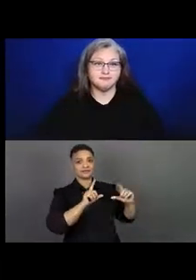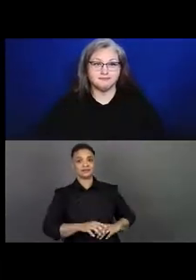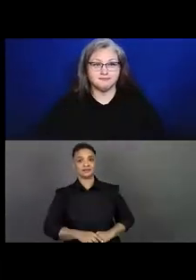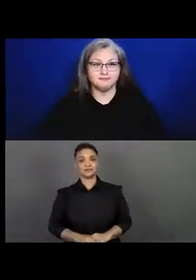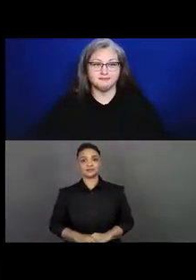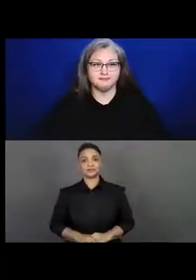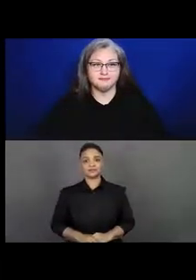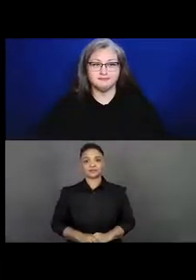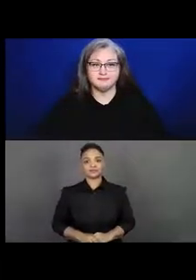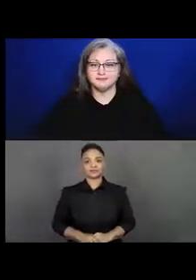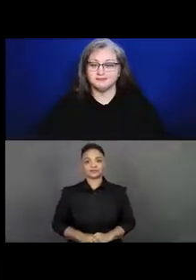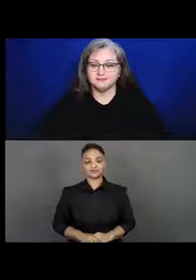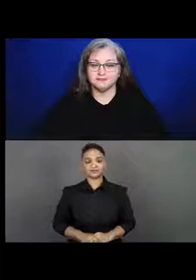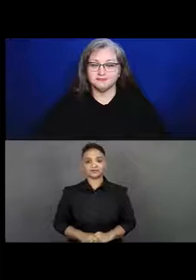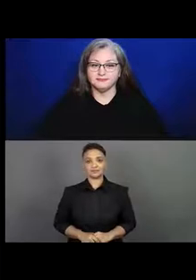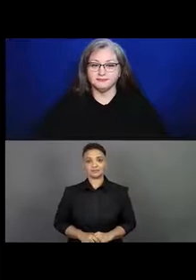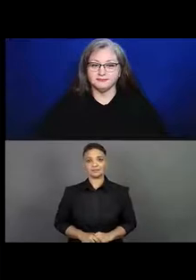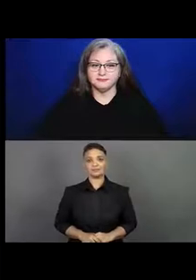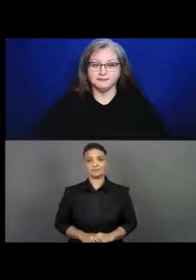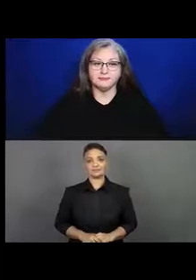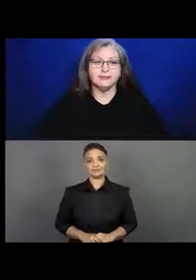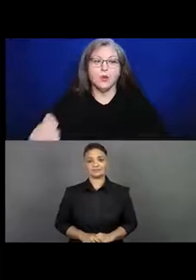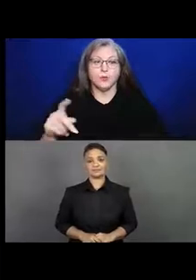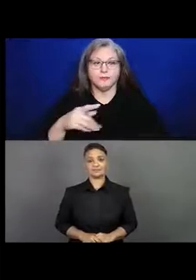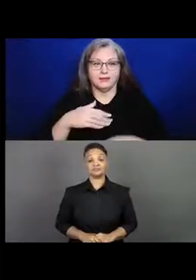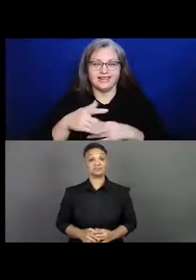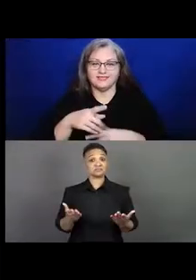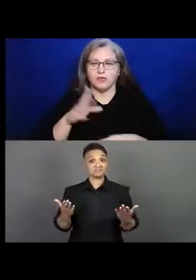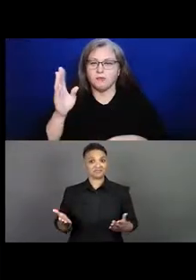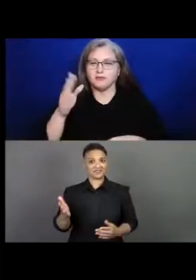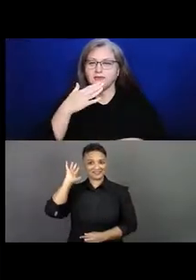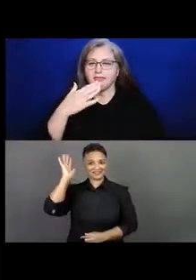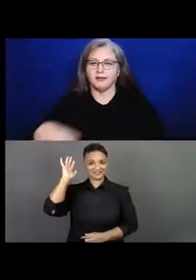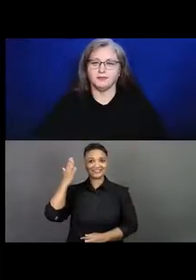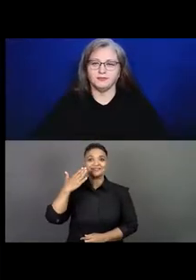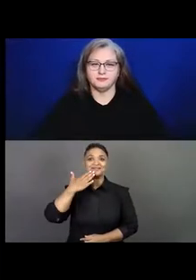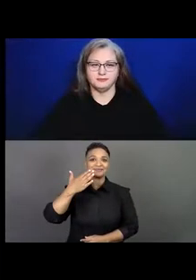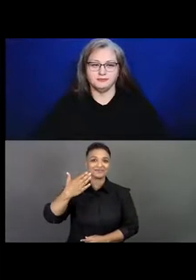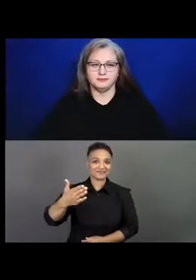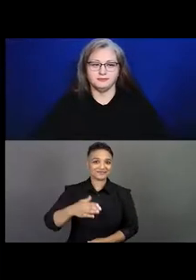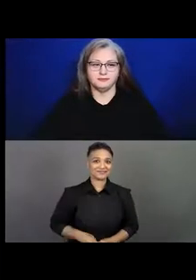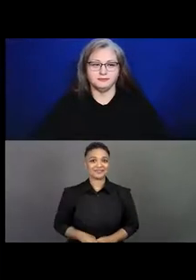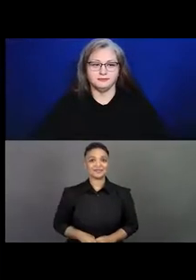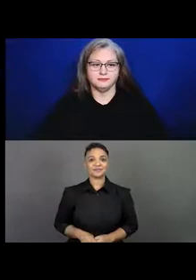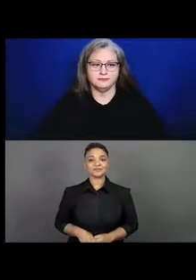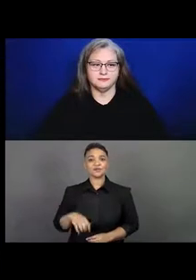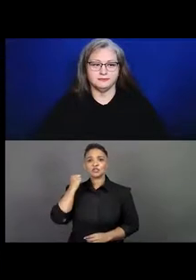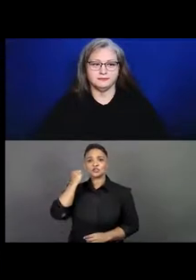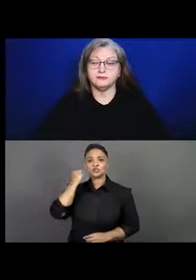Okay. Okay, now it's a presentation. Thank you. Sheena, you can